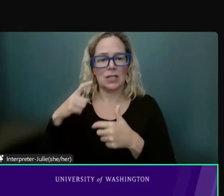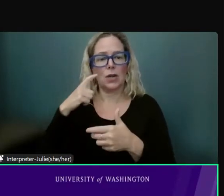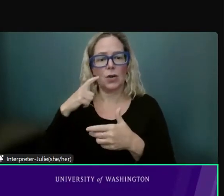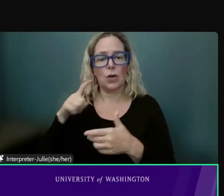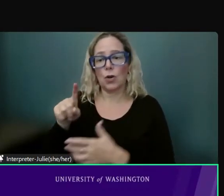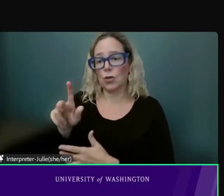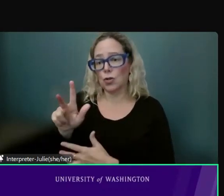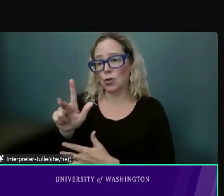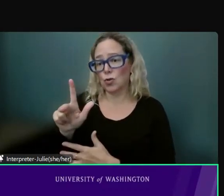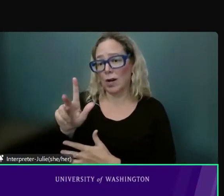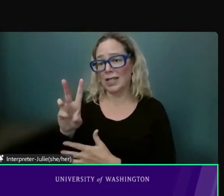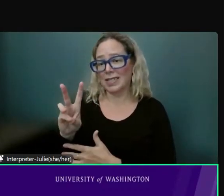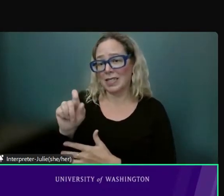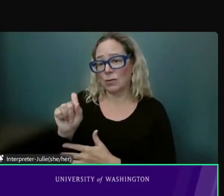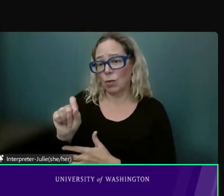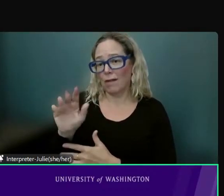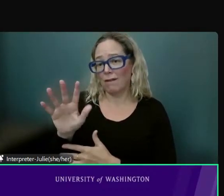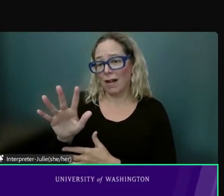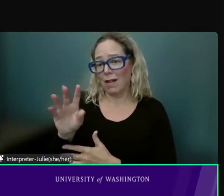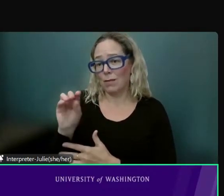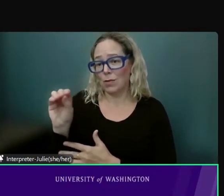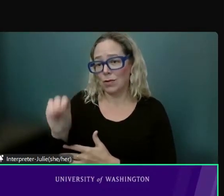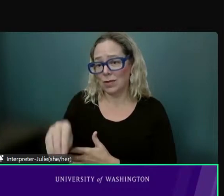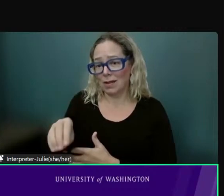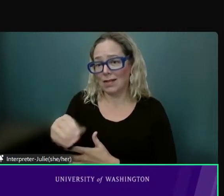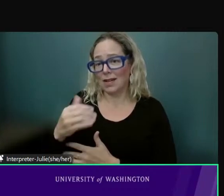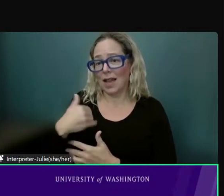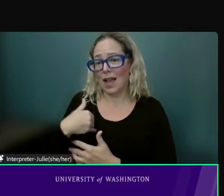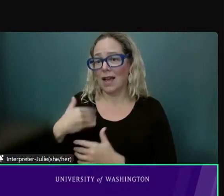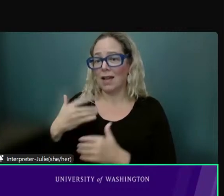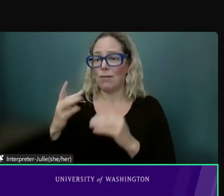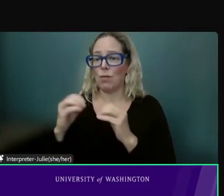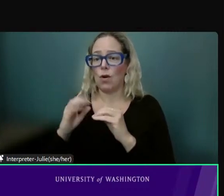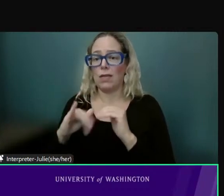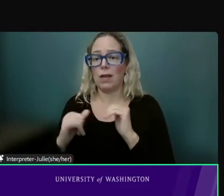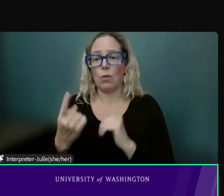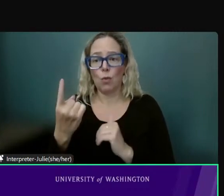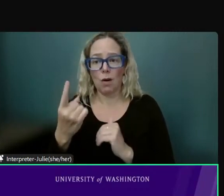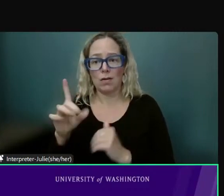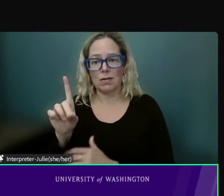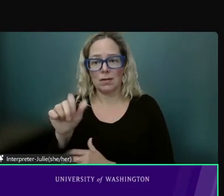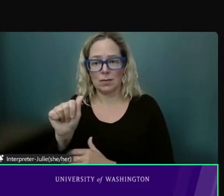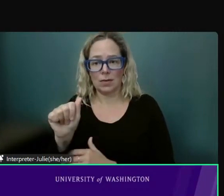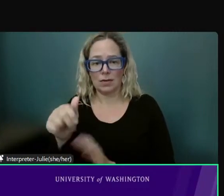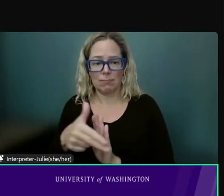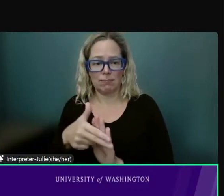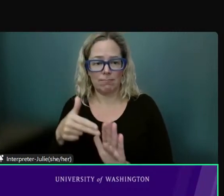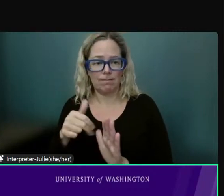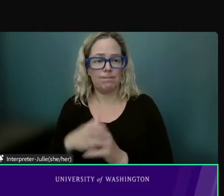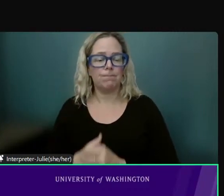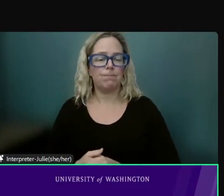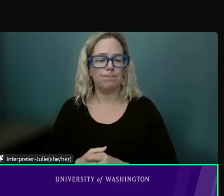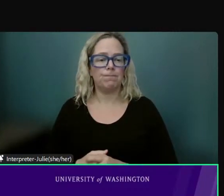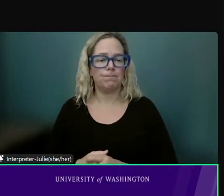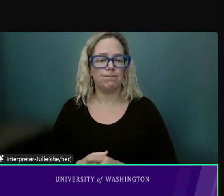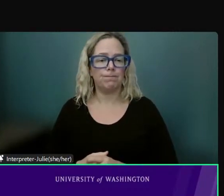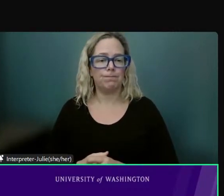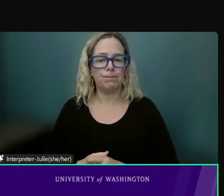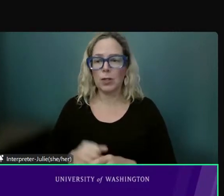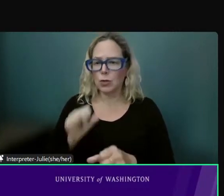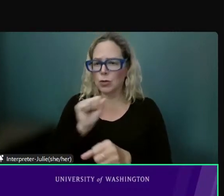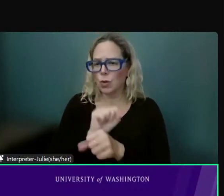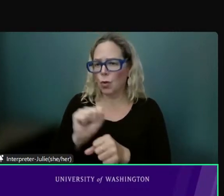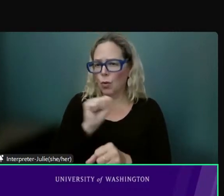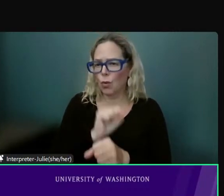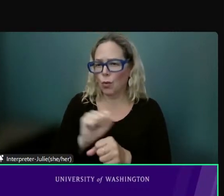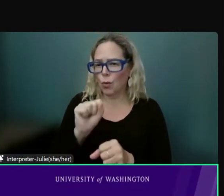26.5% had more than one disability. Next slide. So moving into work conditions